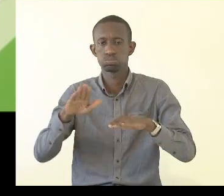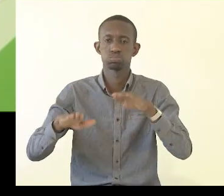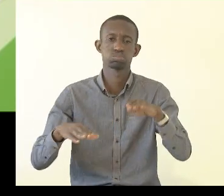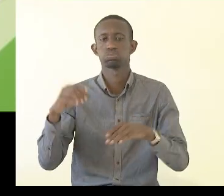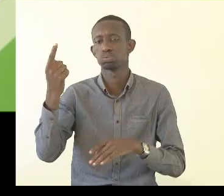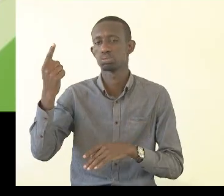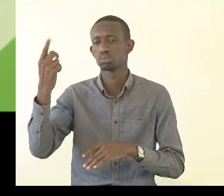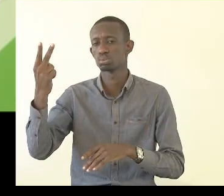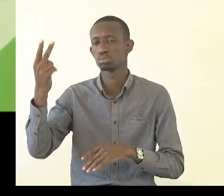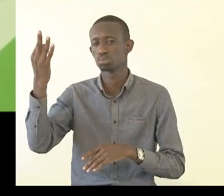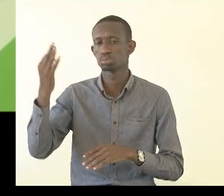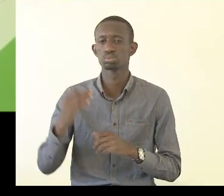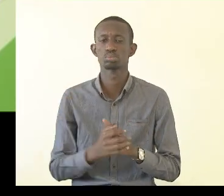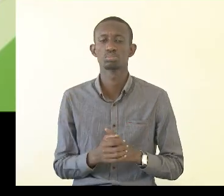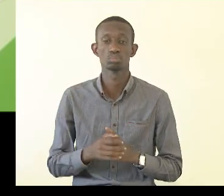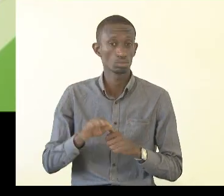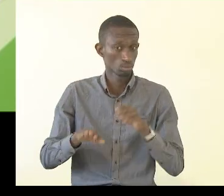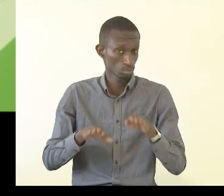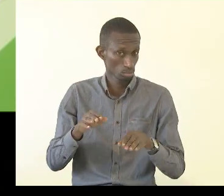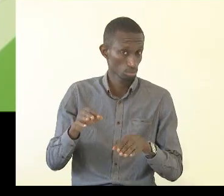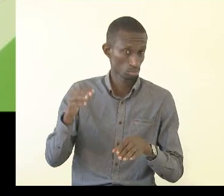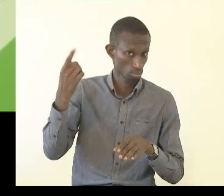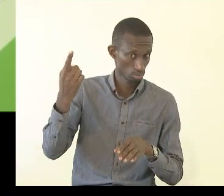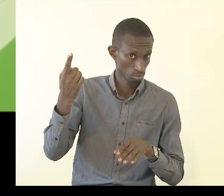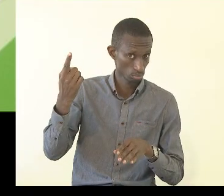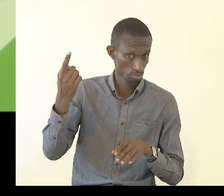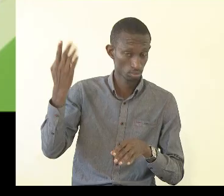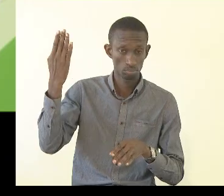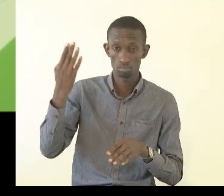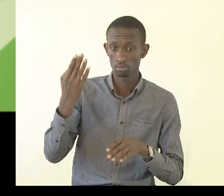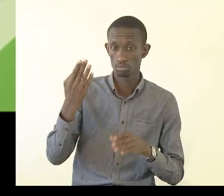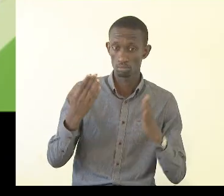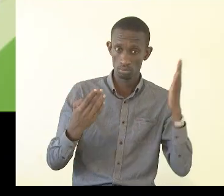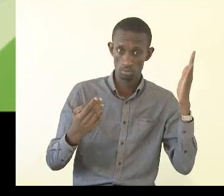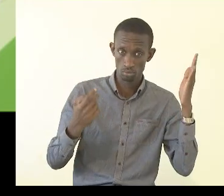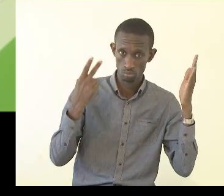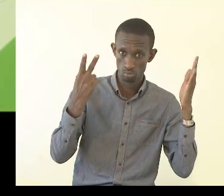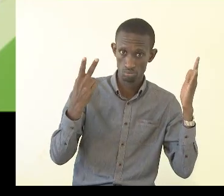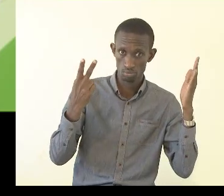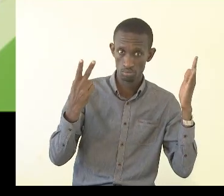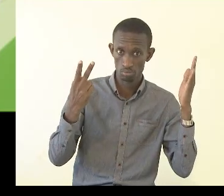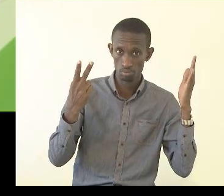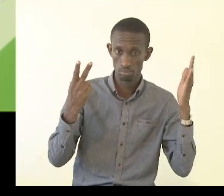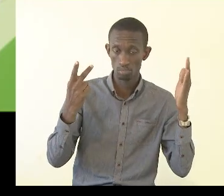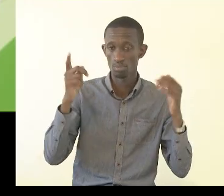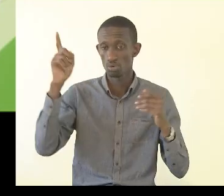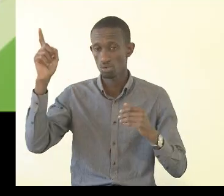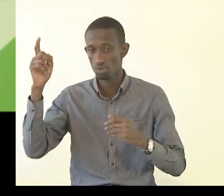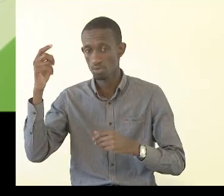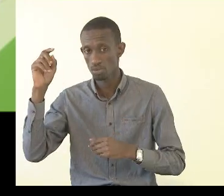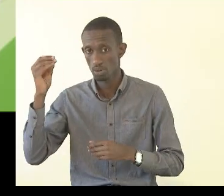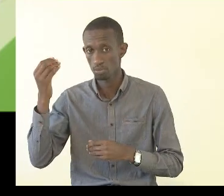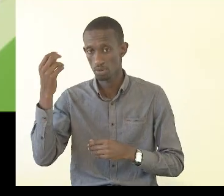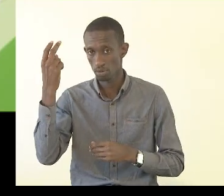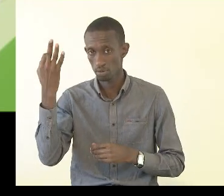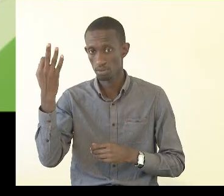is reaction step number 1. This is number 2, it's over here, and this is number 3 over